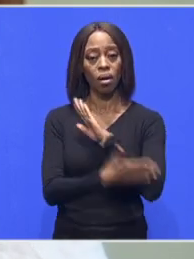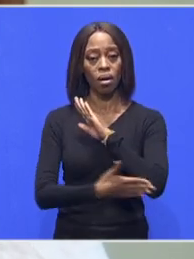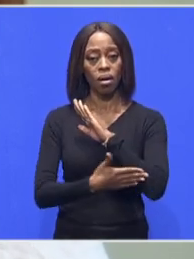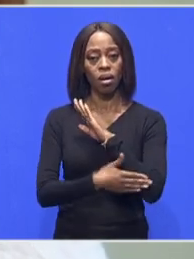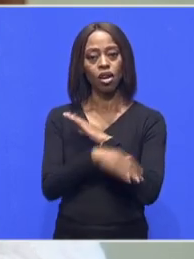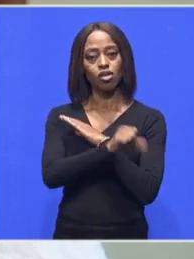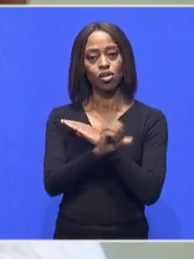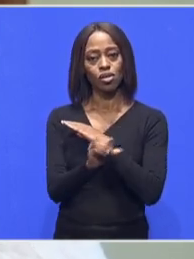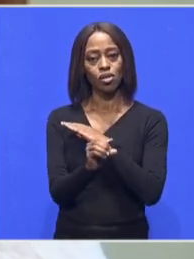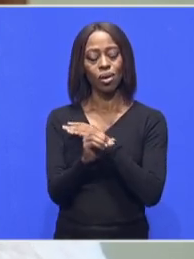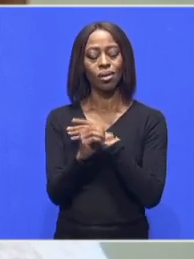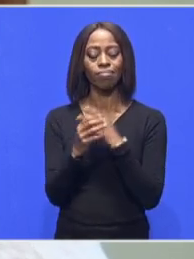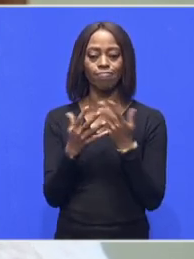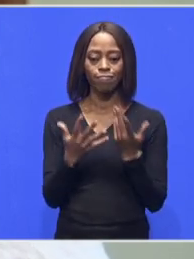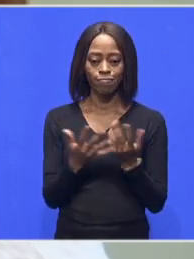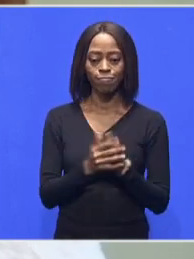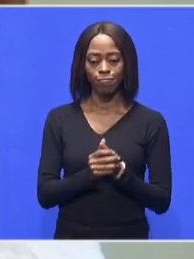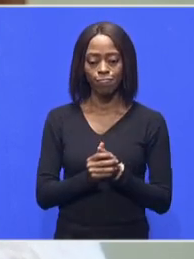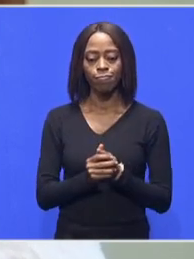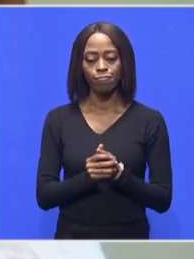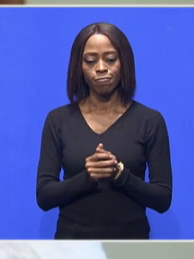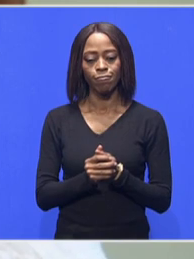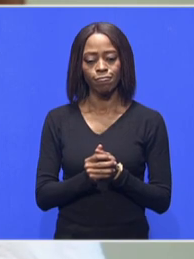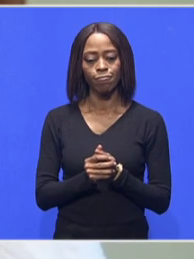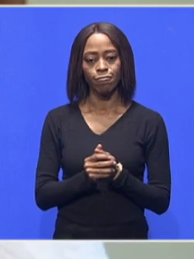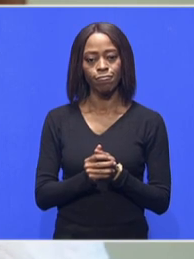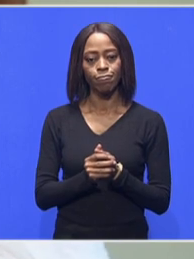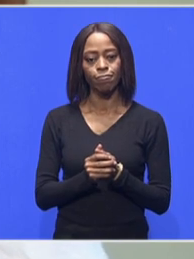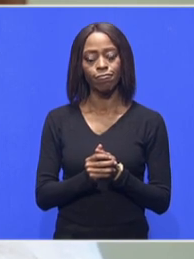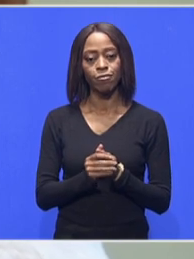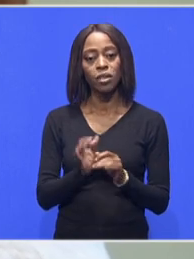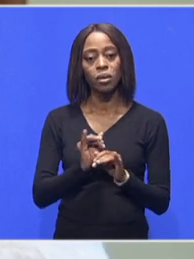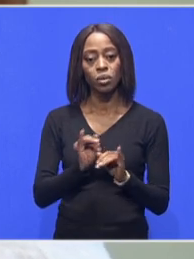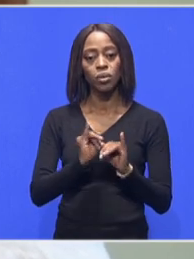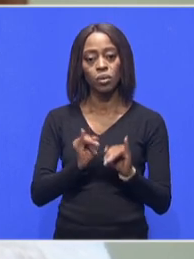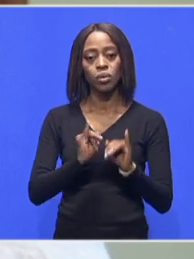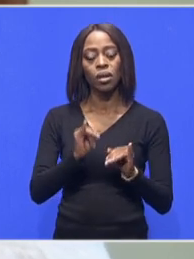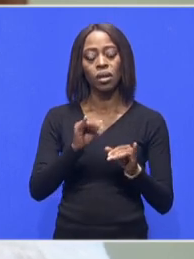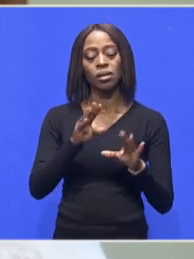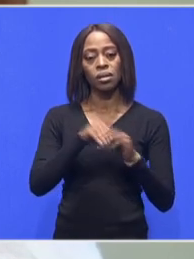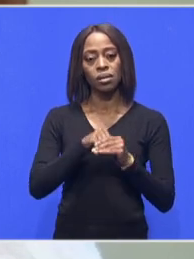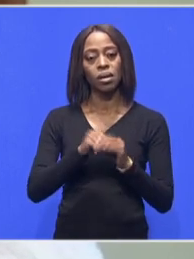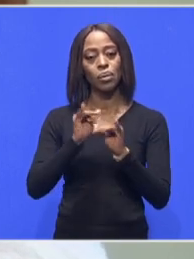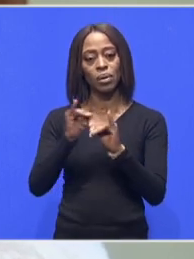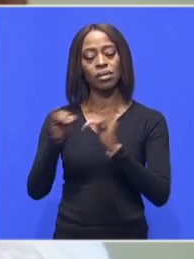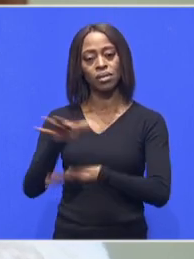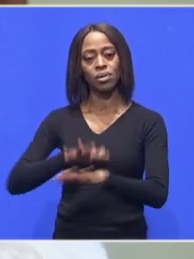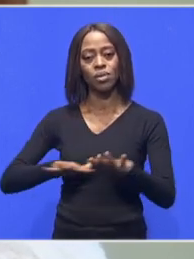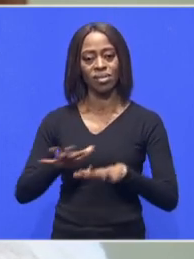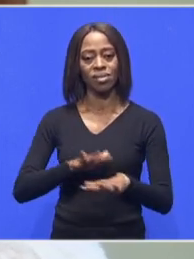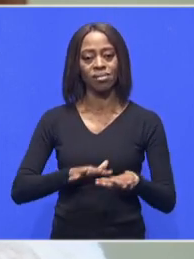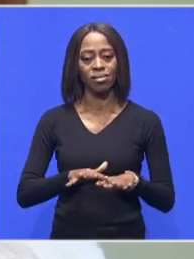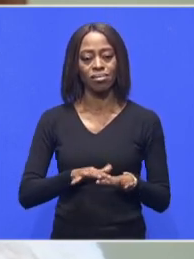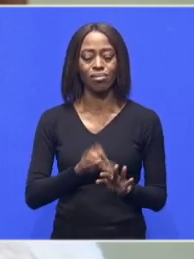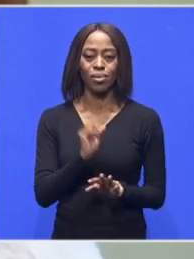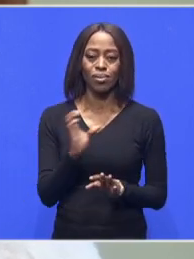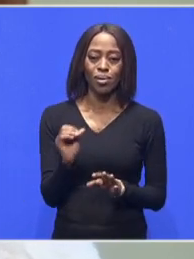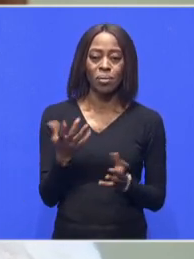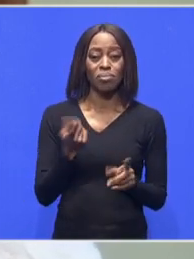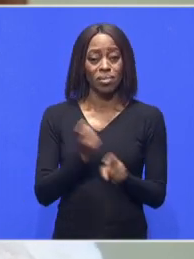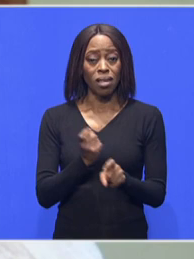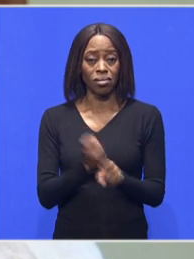it was, I can say it's a crisis inside a crisis. So it's very